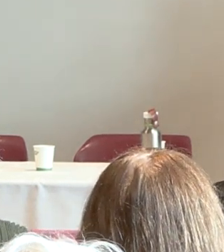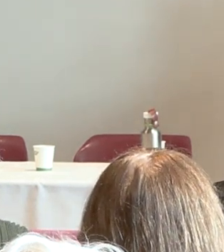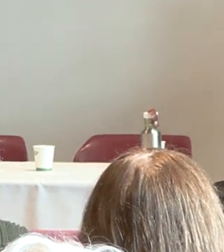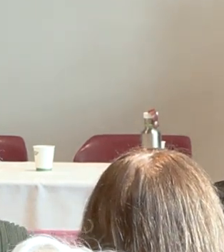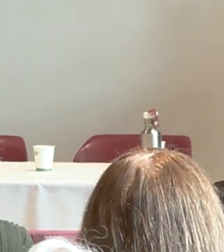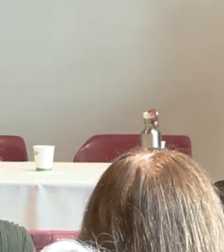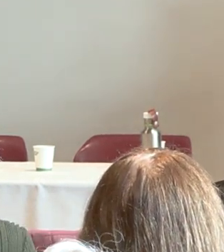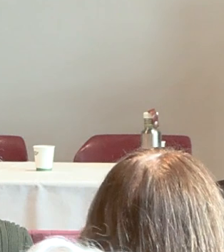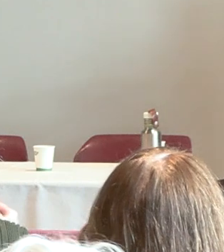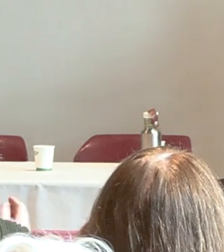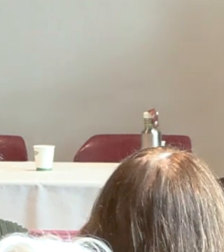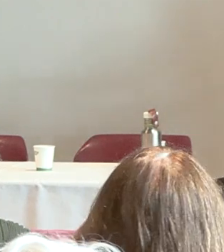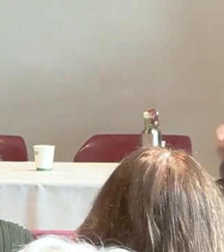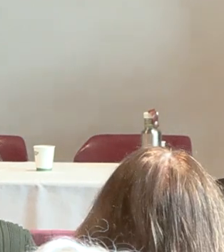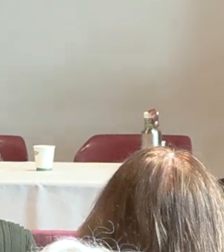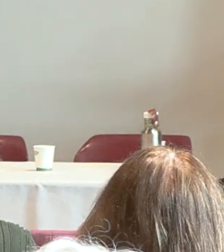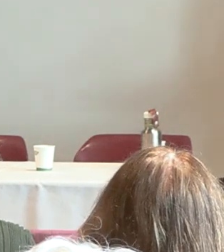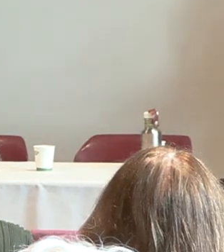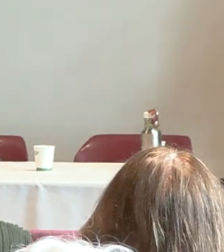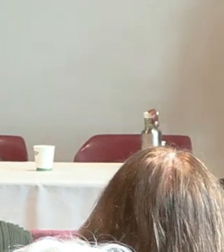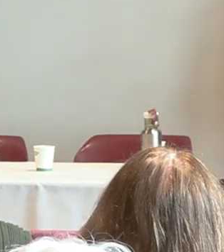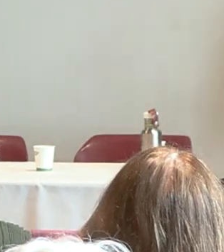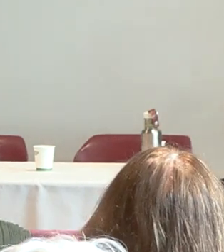to Right Angles.